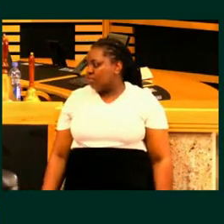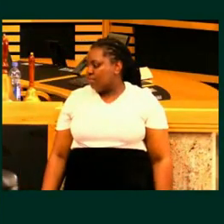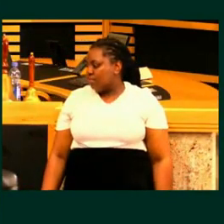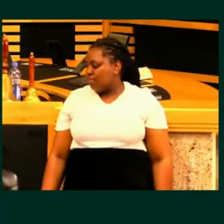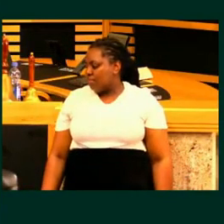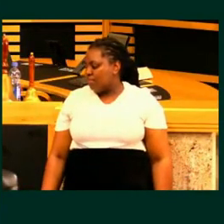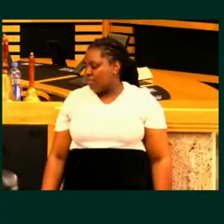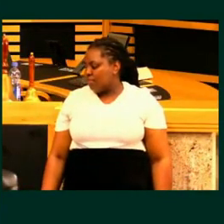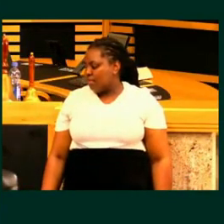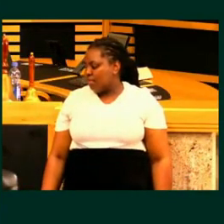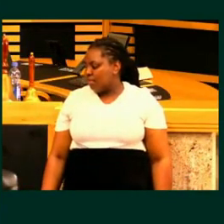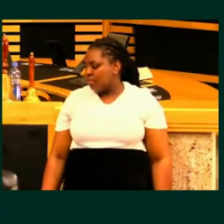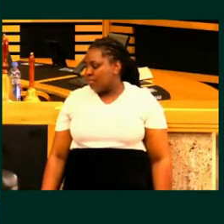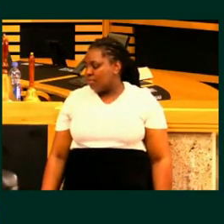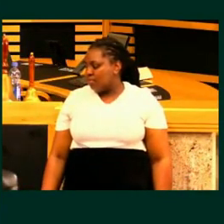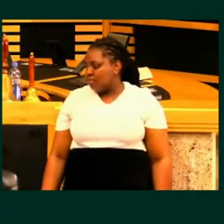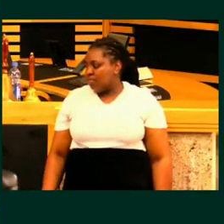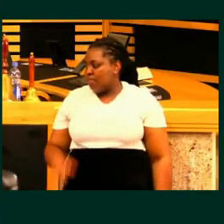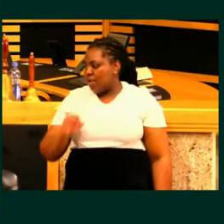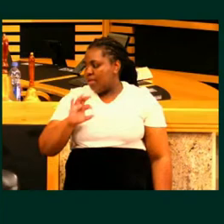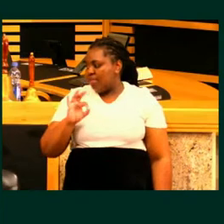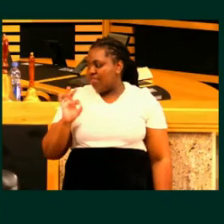e Nan